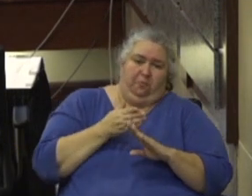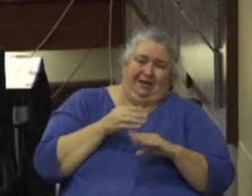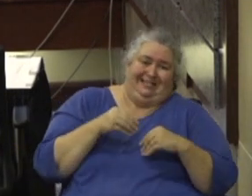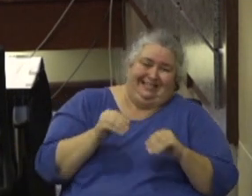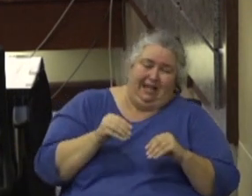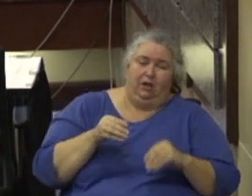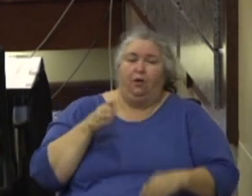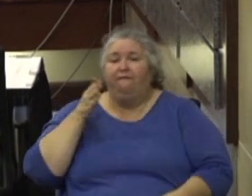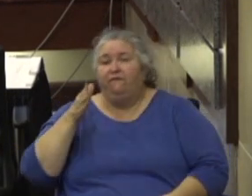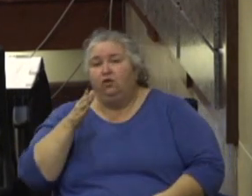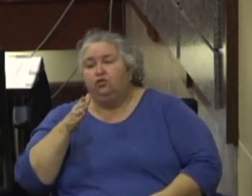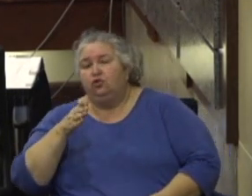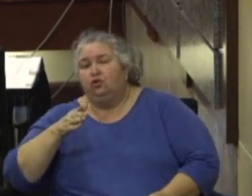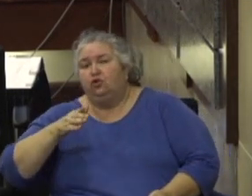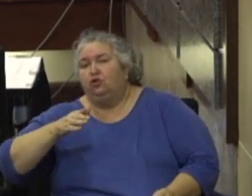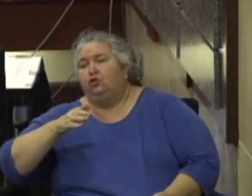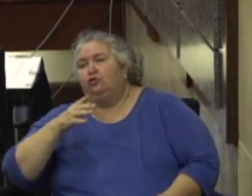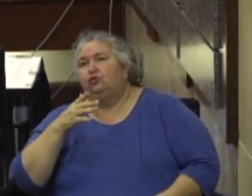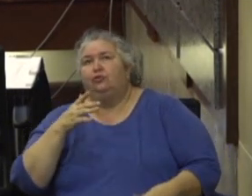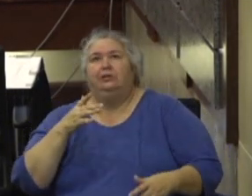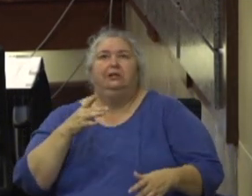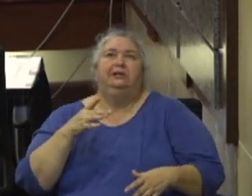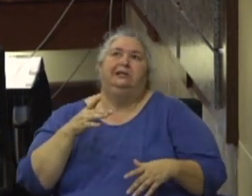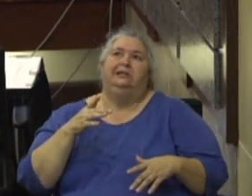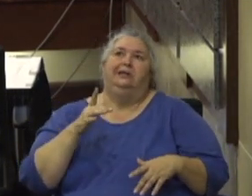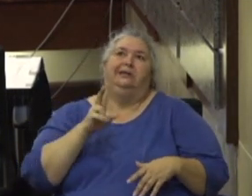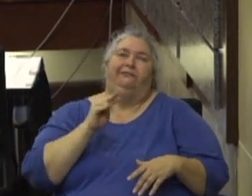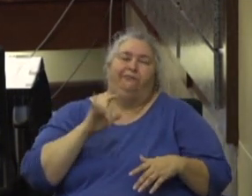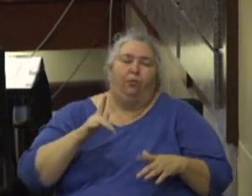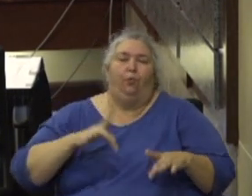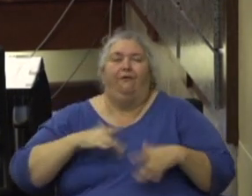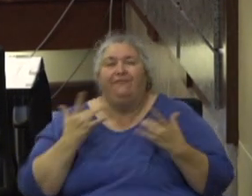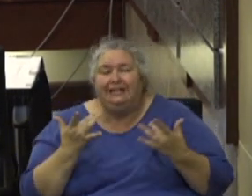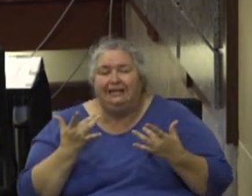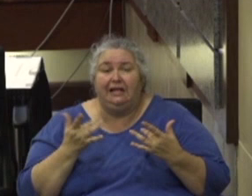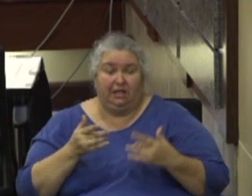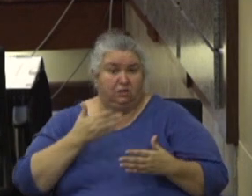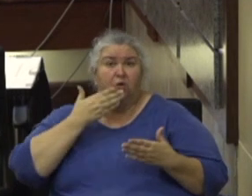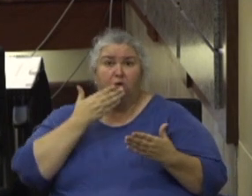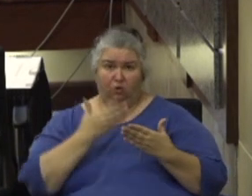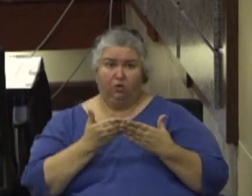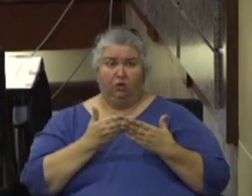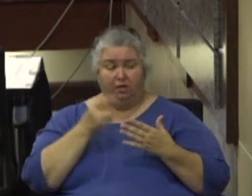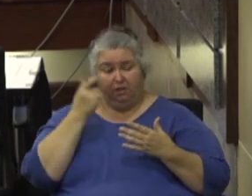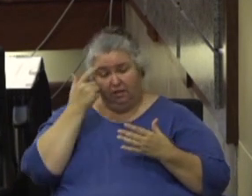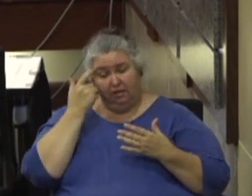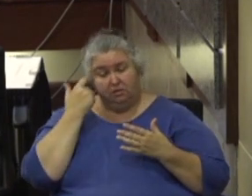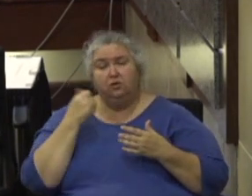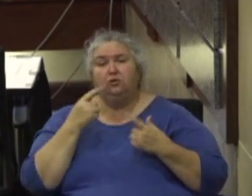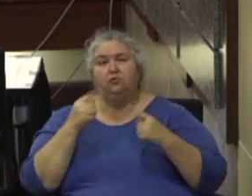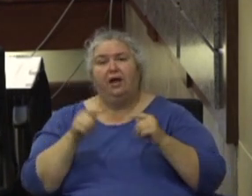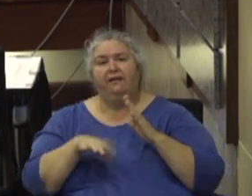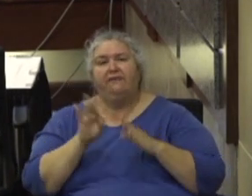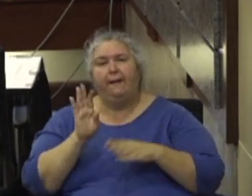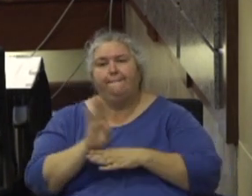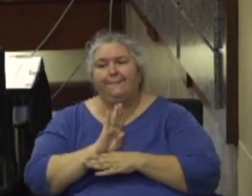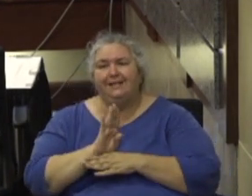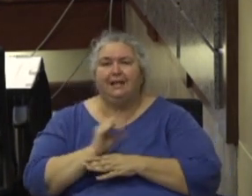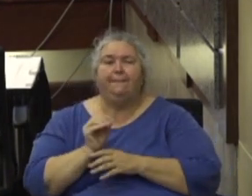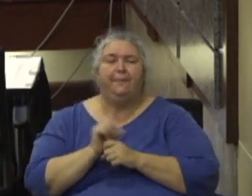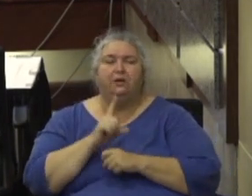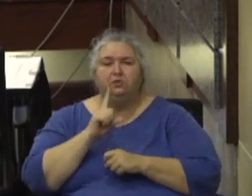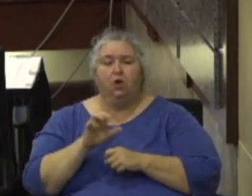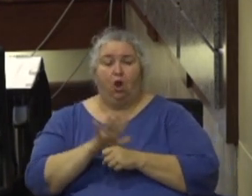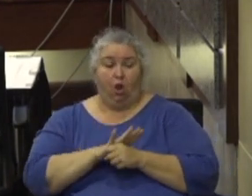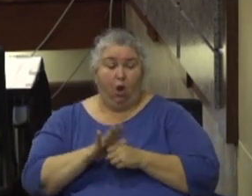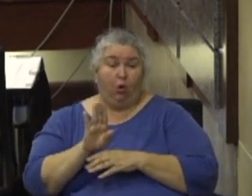future seasons of things and virtual events. So it's a great initiative. This working team is trying to find businesses and make sure local businesses